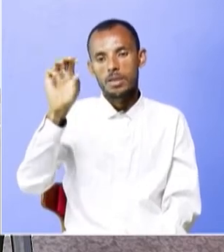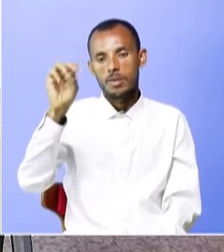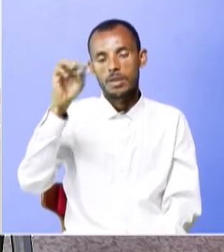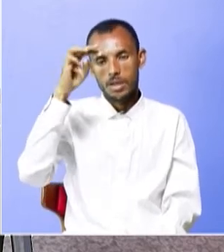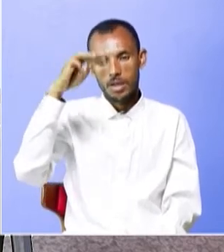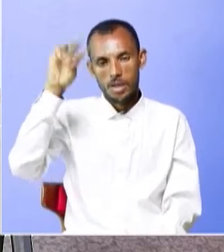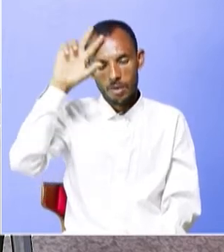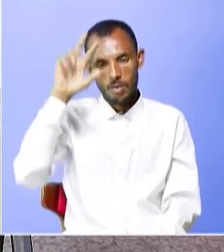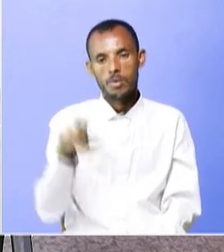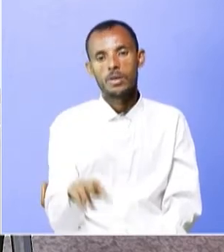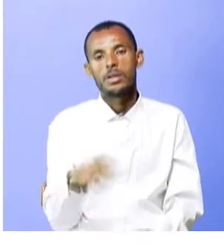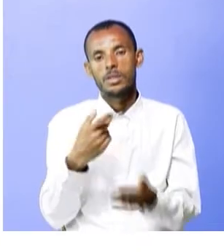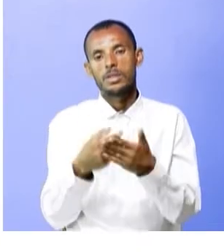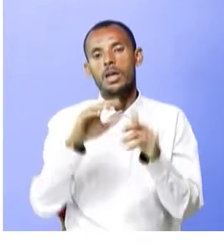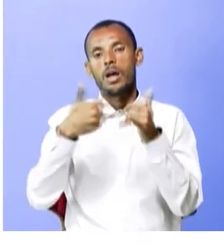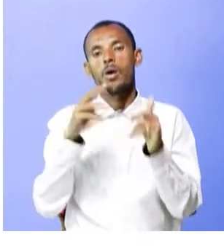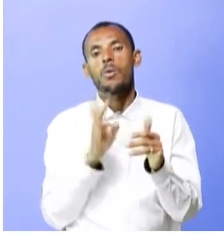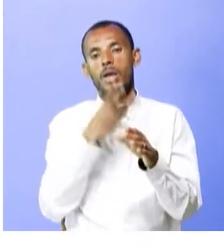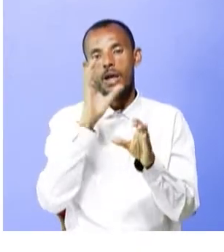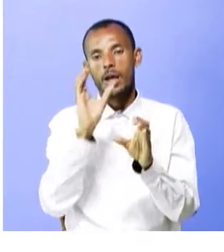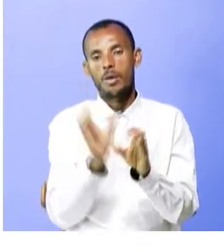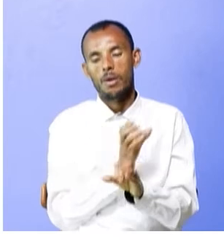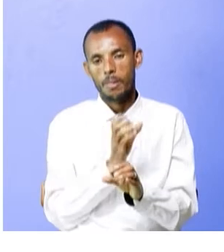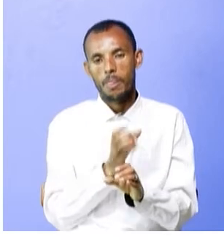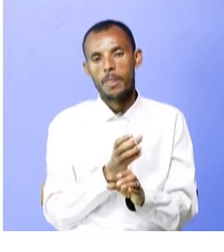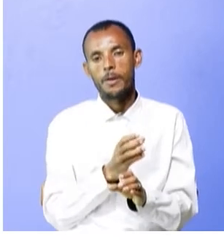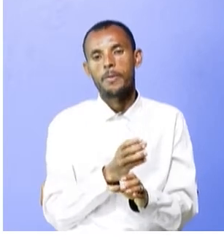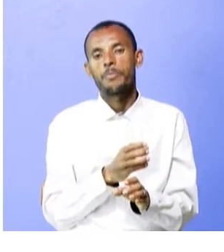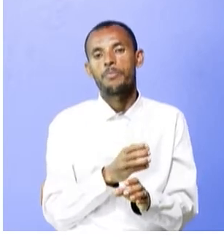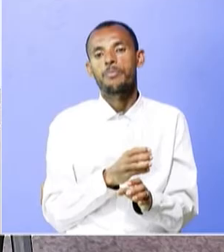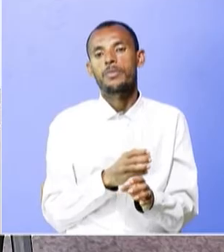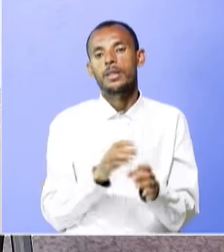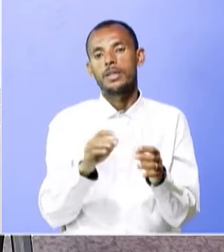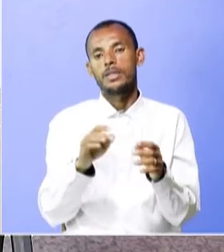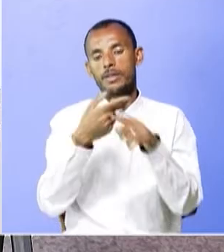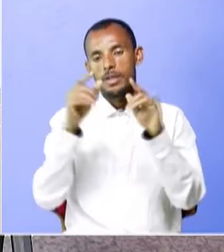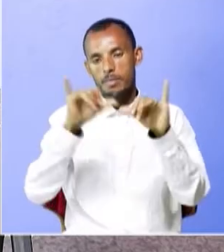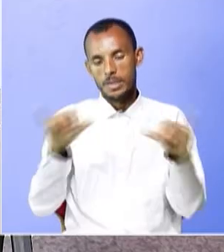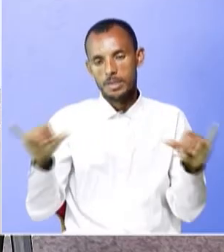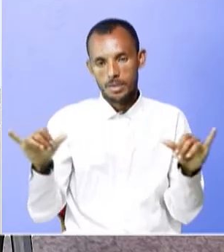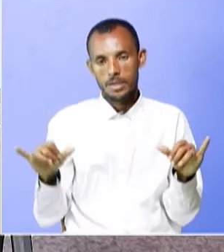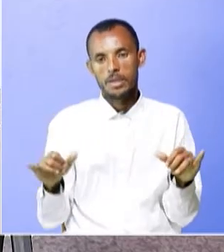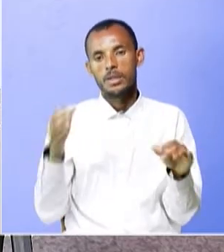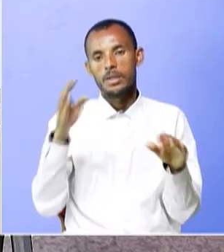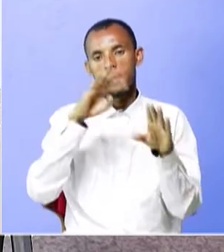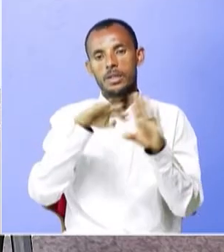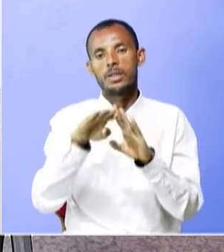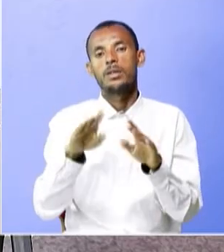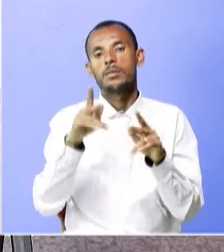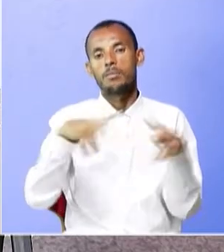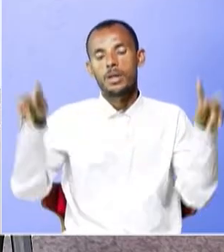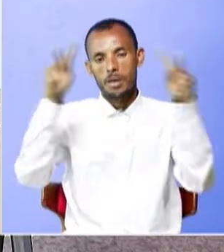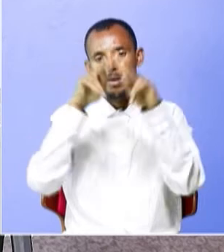cube. Okay, this is how we calculate the different measurements in